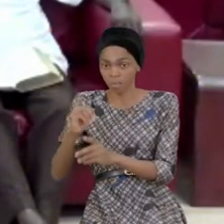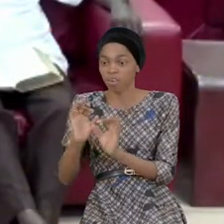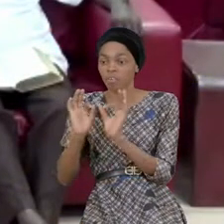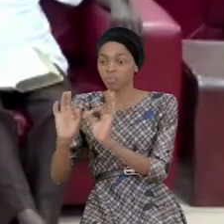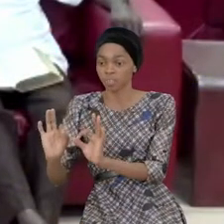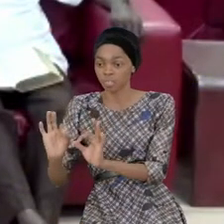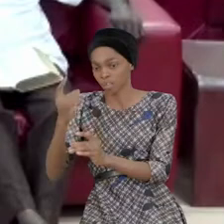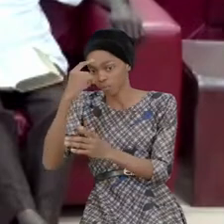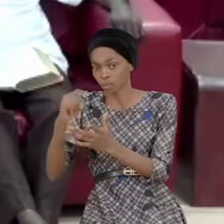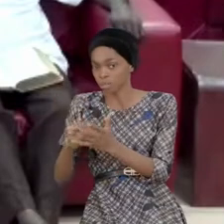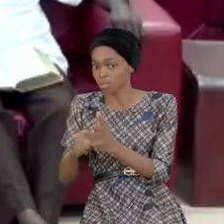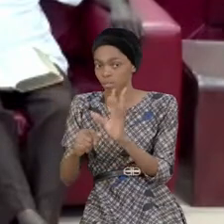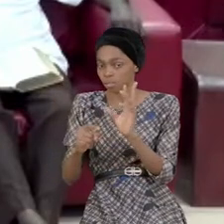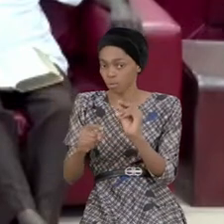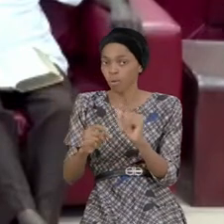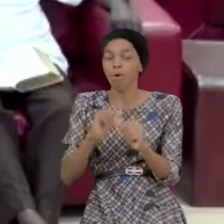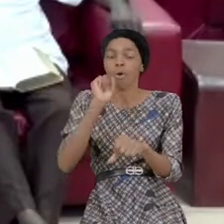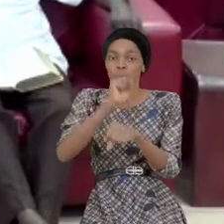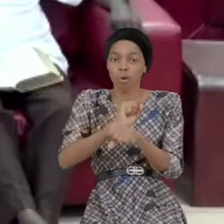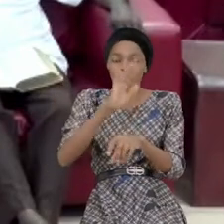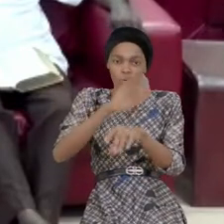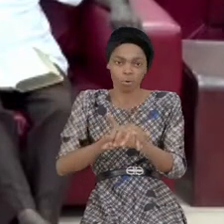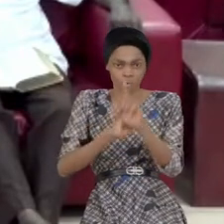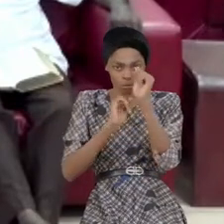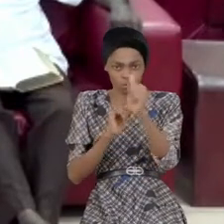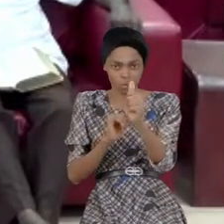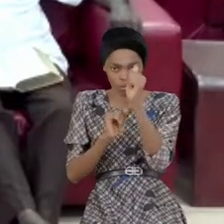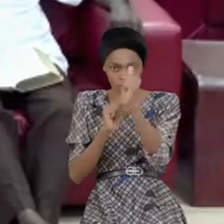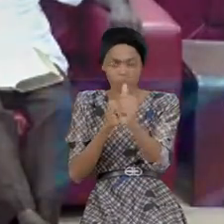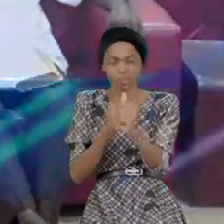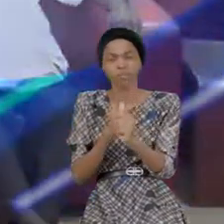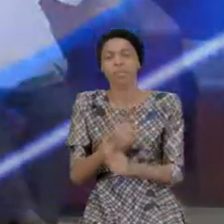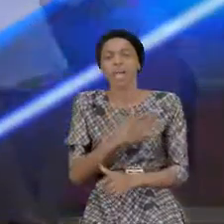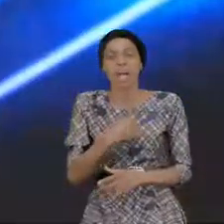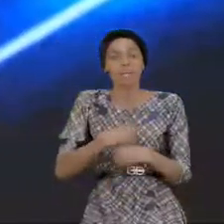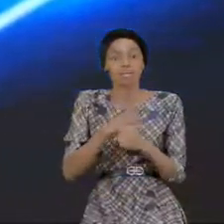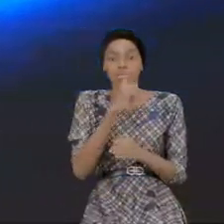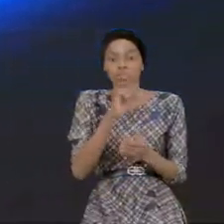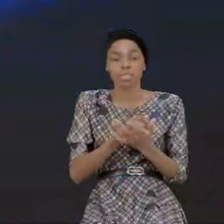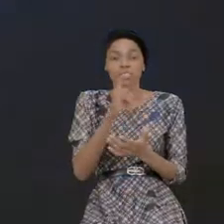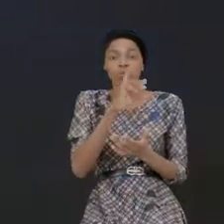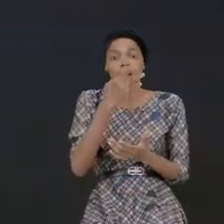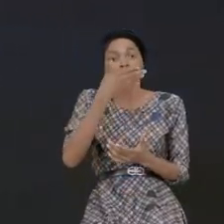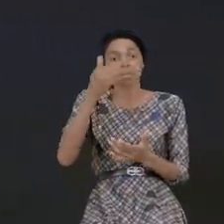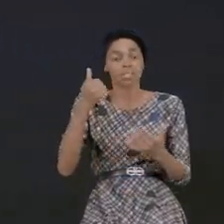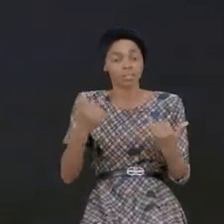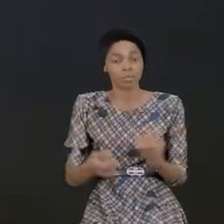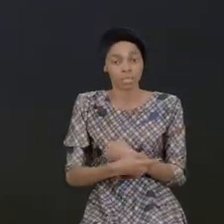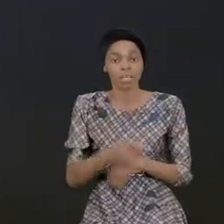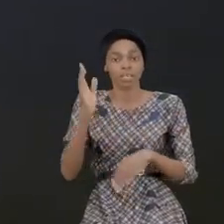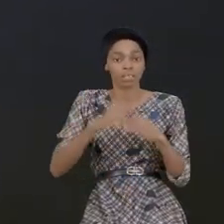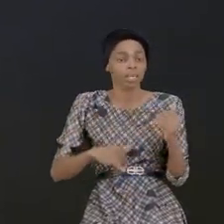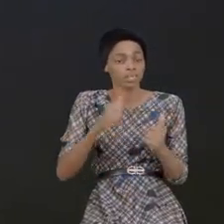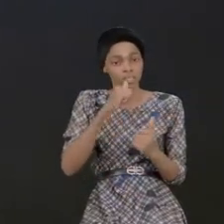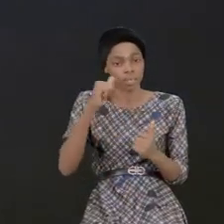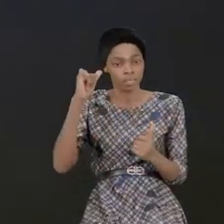jacket. Work on yourself. And make sure that you are better today than you were yesterday. We're